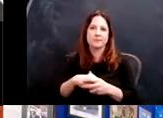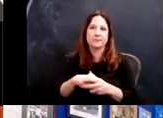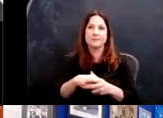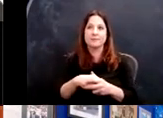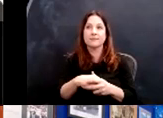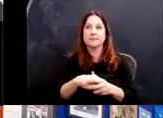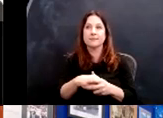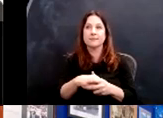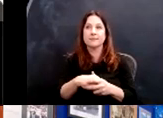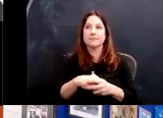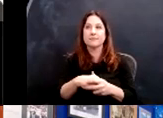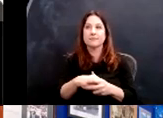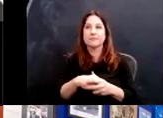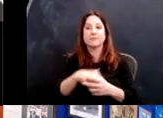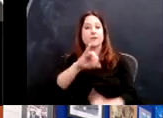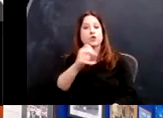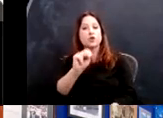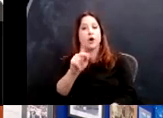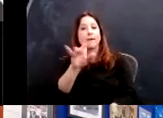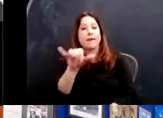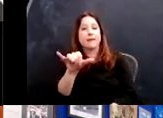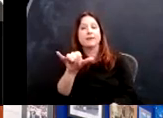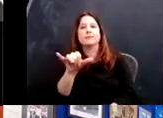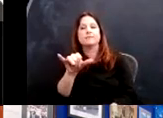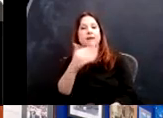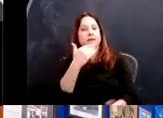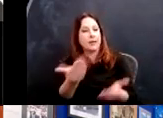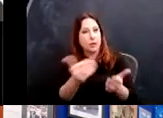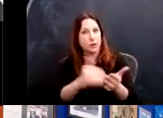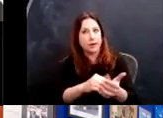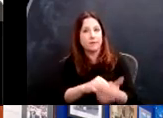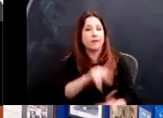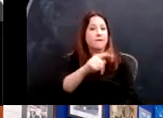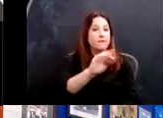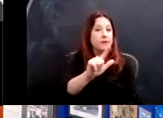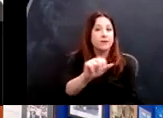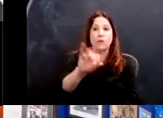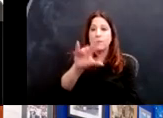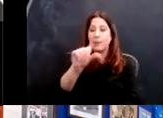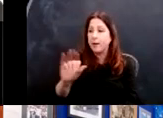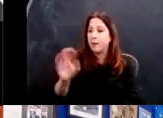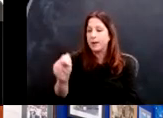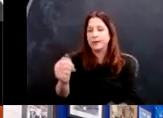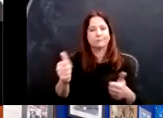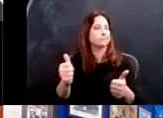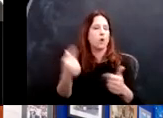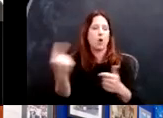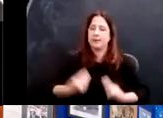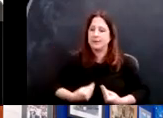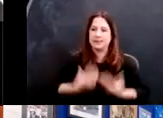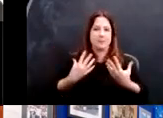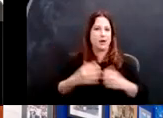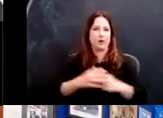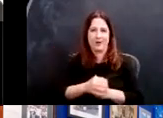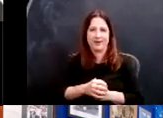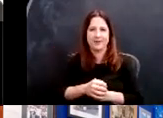Yeah, I just say thank you again, Phil, Rebecca, Brian. Thanks so much. Just so inspiring, as always. One